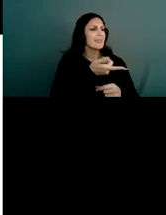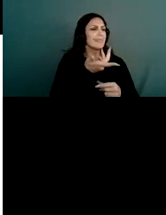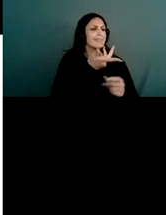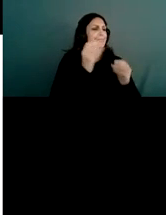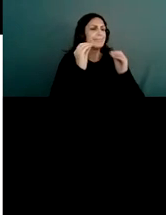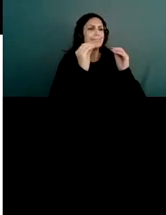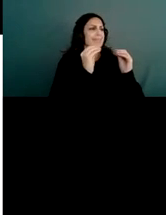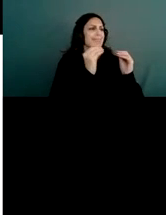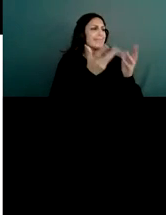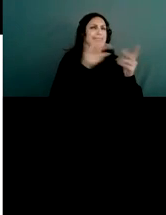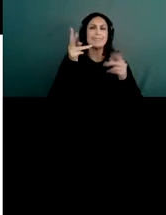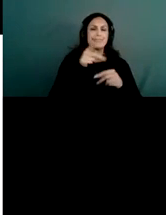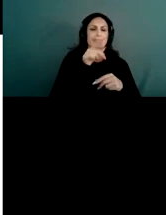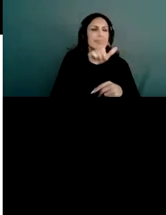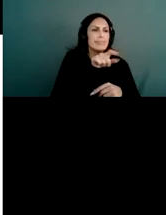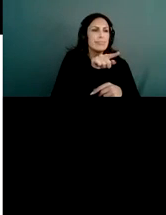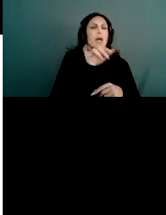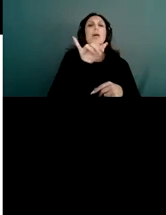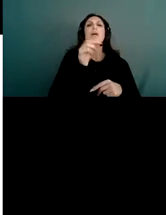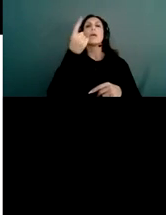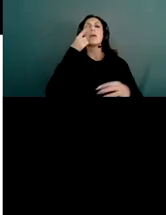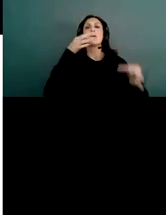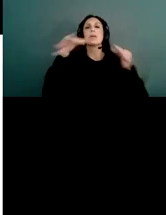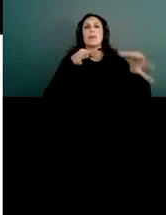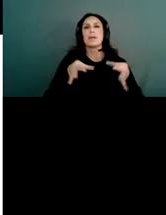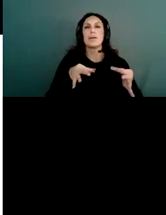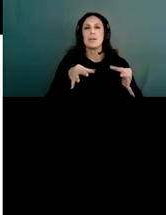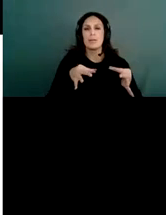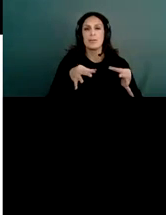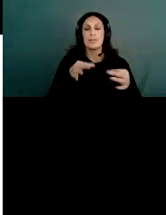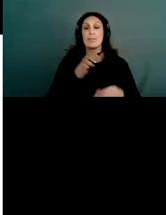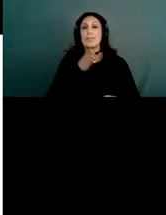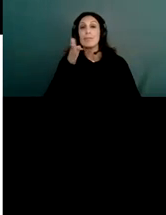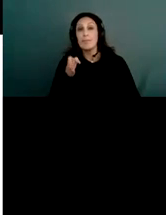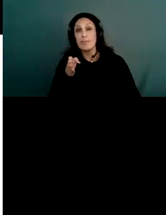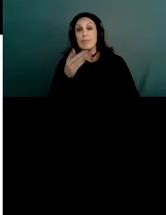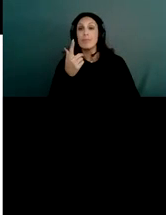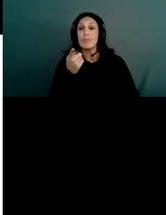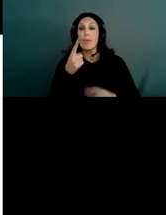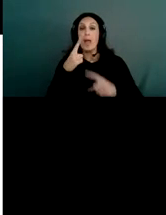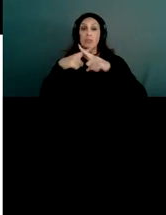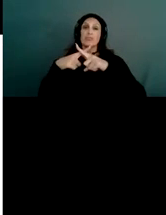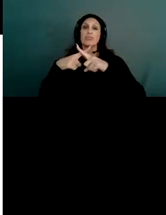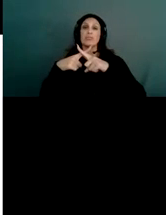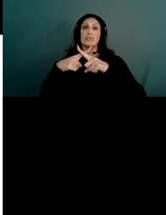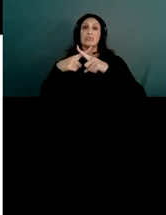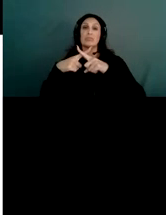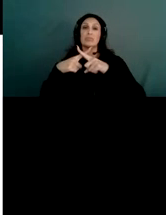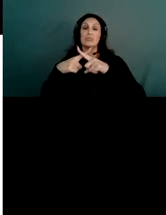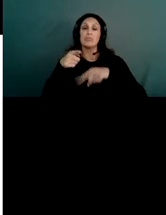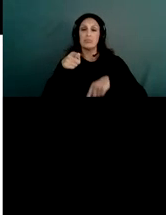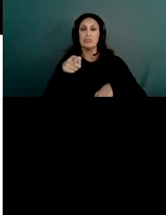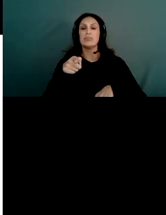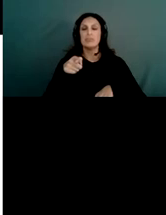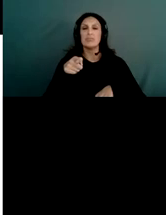The Exit button is that red X, and it's critical to make sure that your student's work is saved. And we'll show you that a little